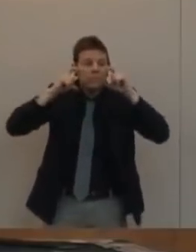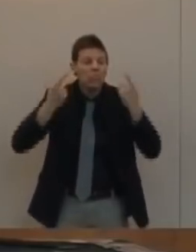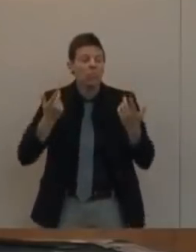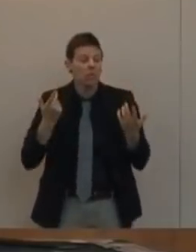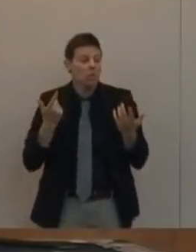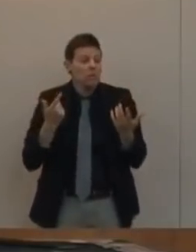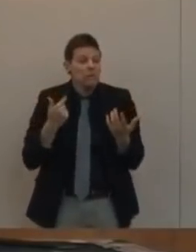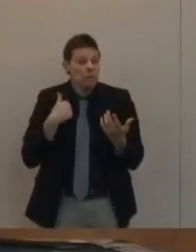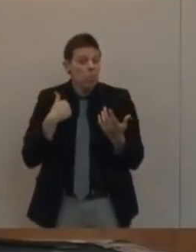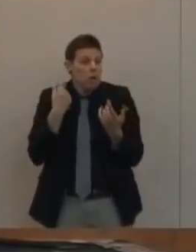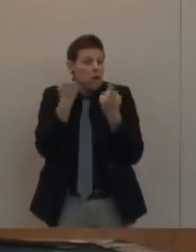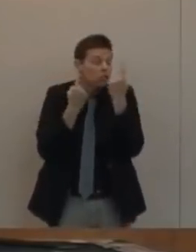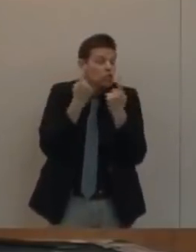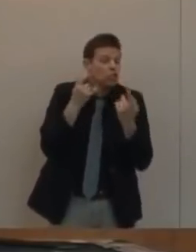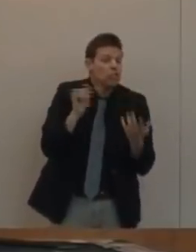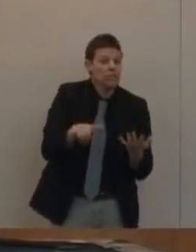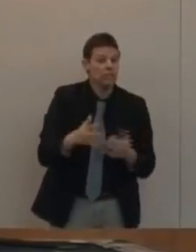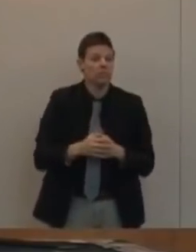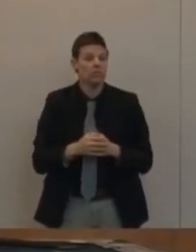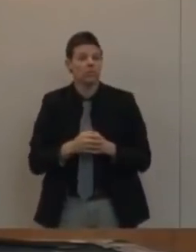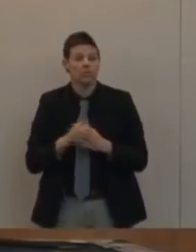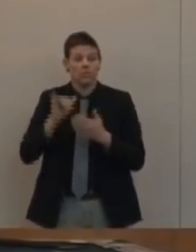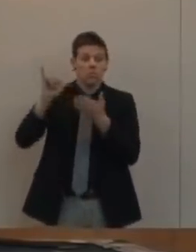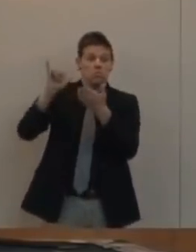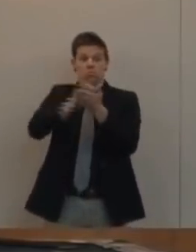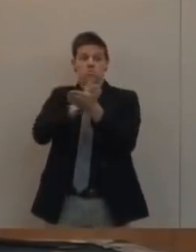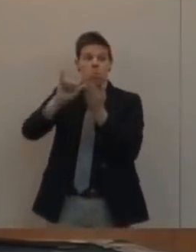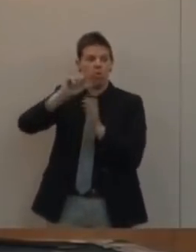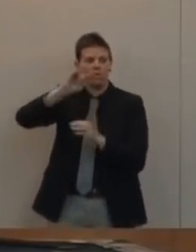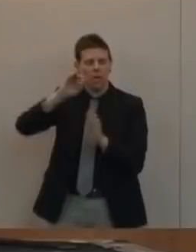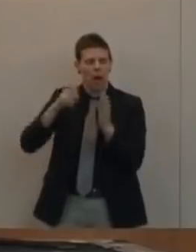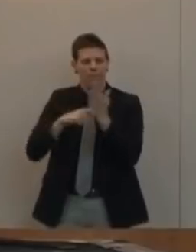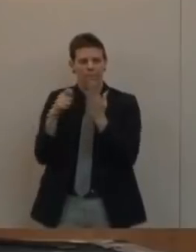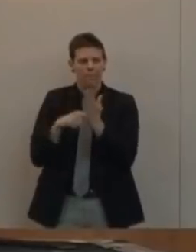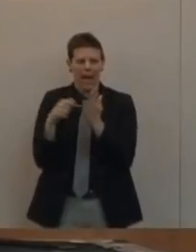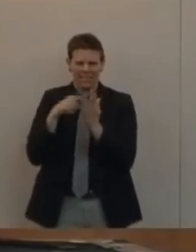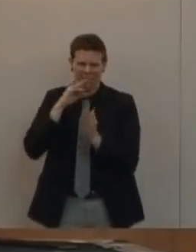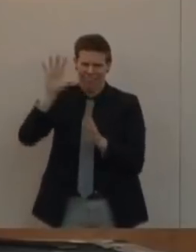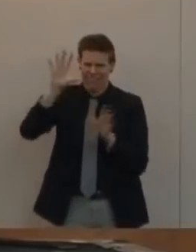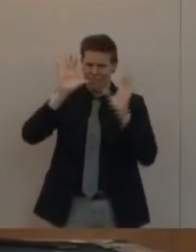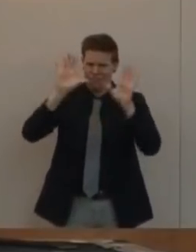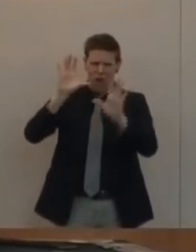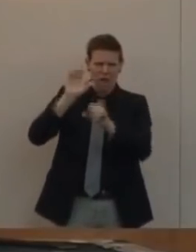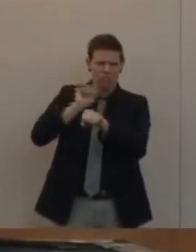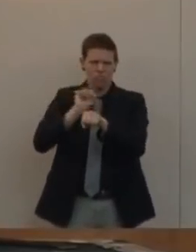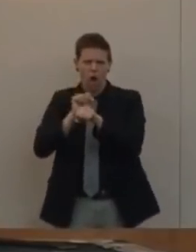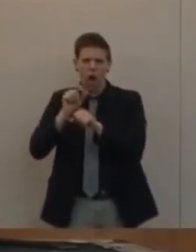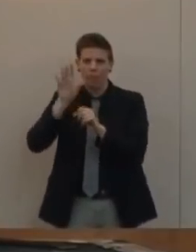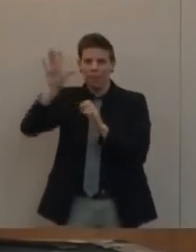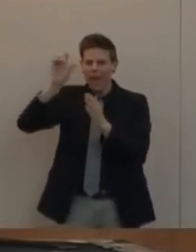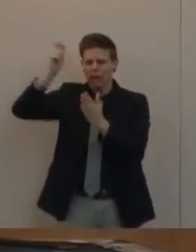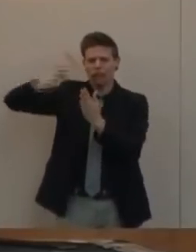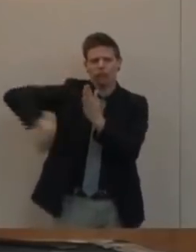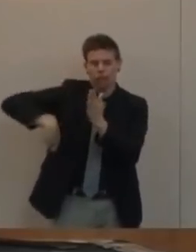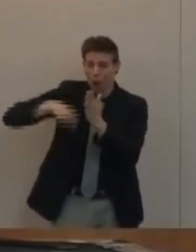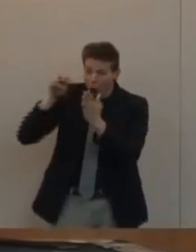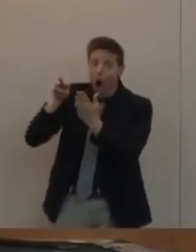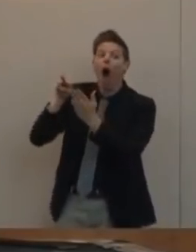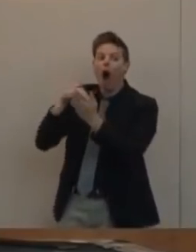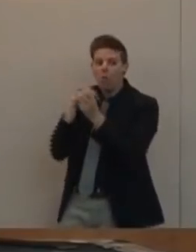consideration. The New York Times, which I think did a very effective review, and we're going to use it as one of